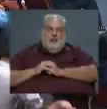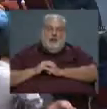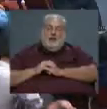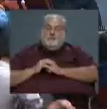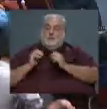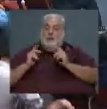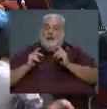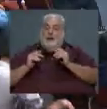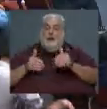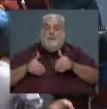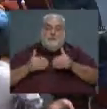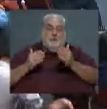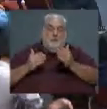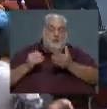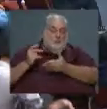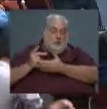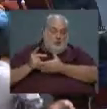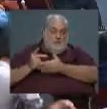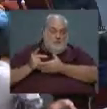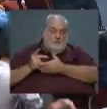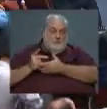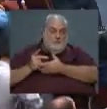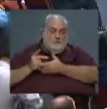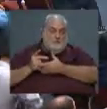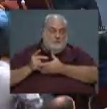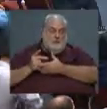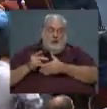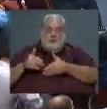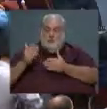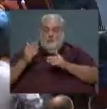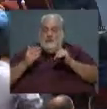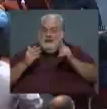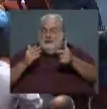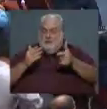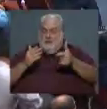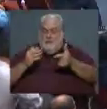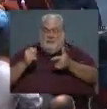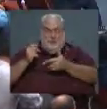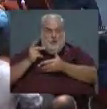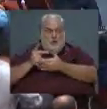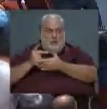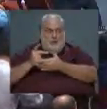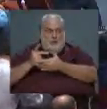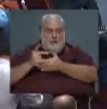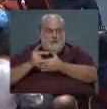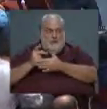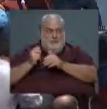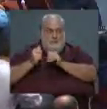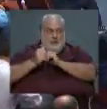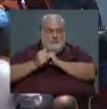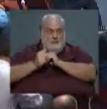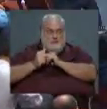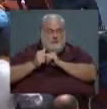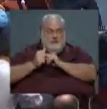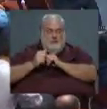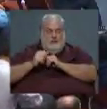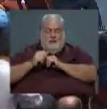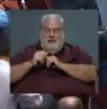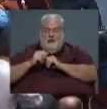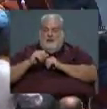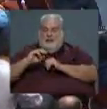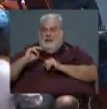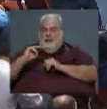Okay, is there a motion to approve the ordinance? There's a motion and a second for passage of